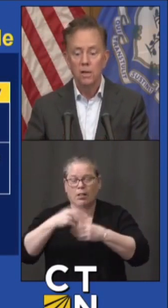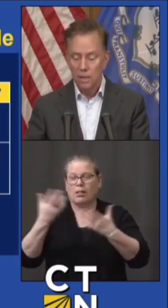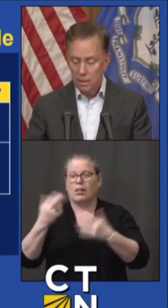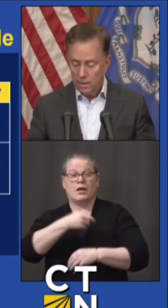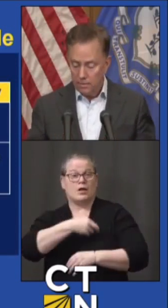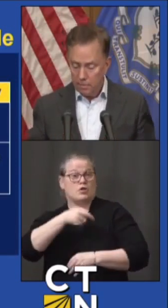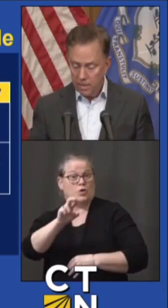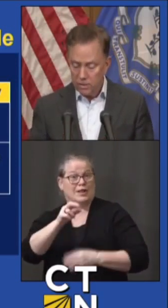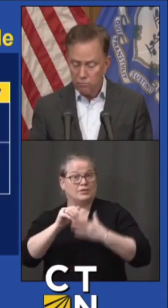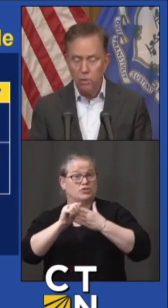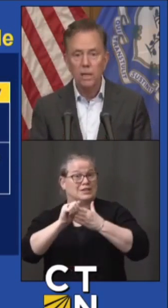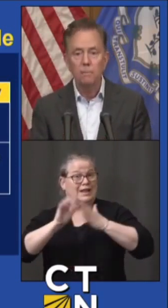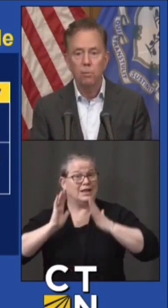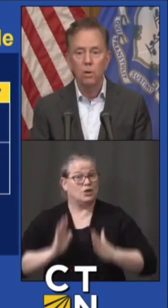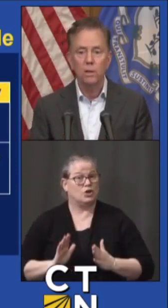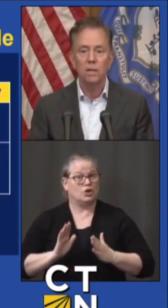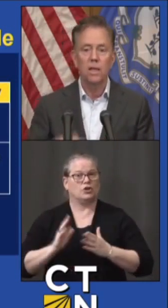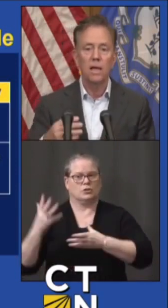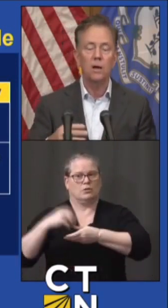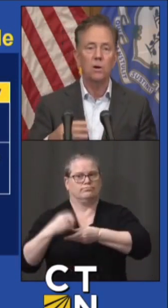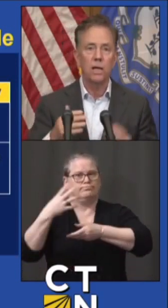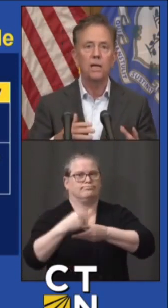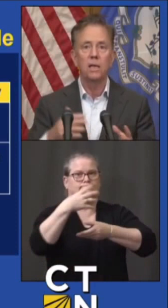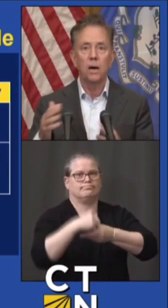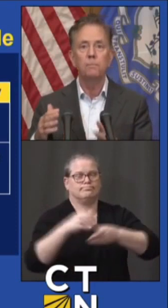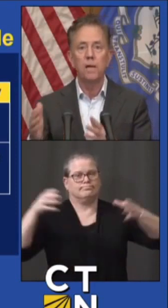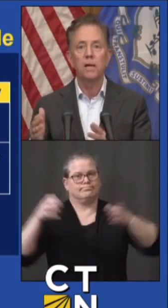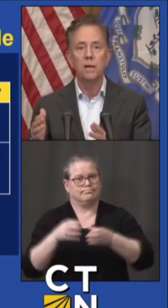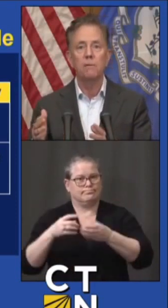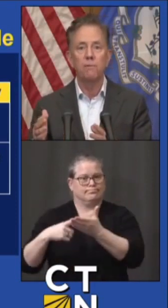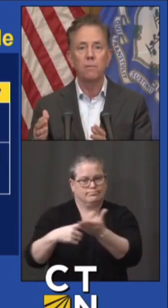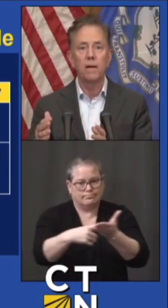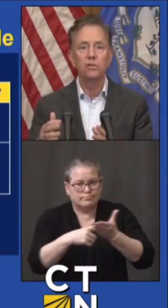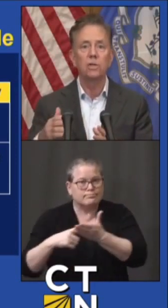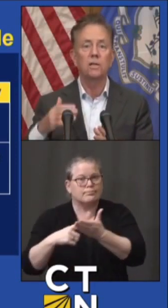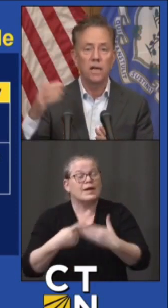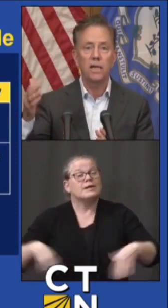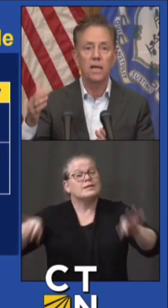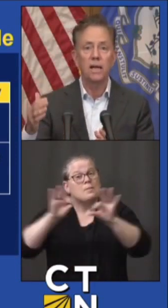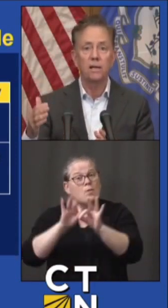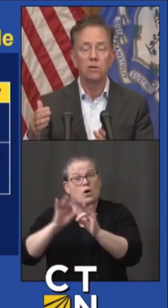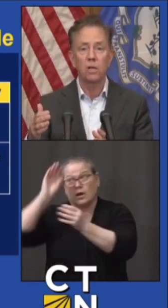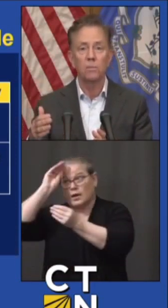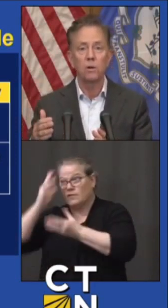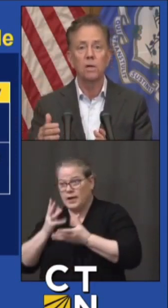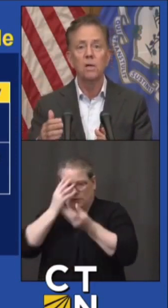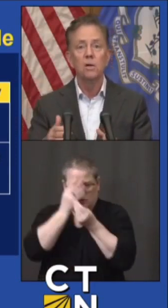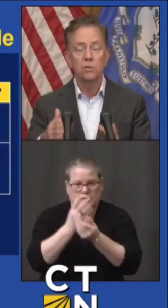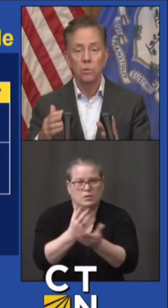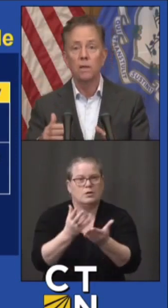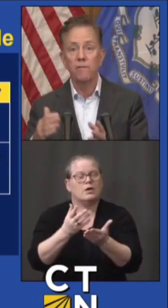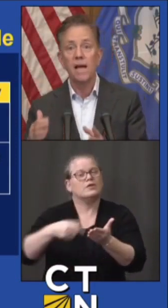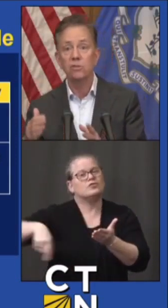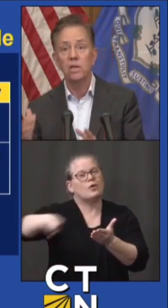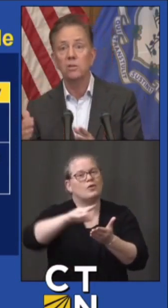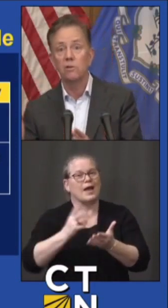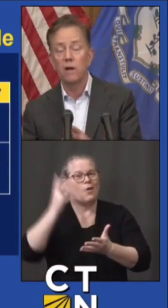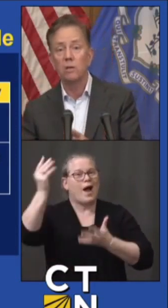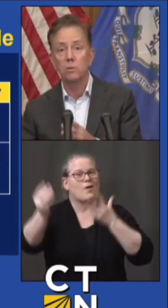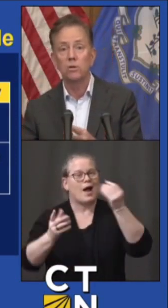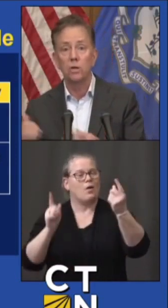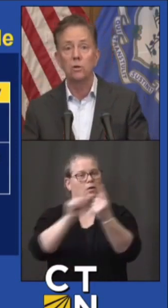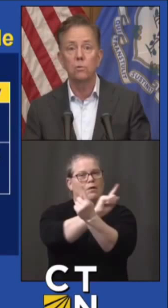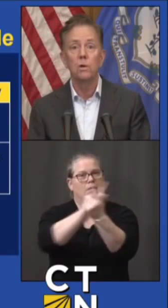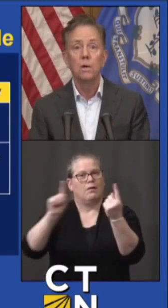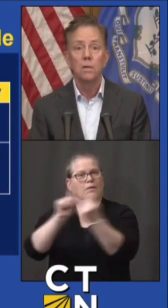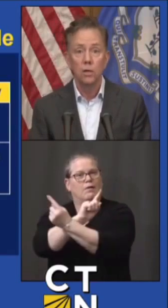leaders. It's really important that they are getting the updated information and taking that out to the community so when the vaccine is